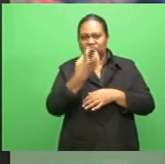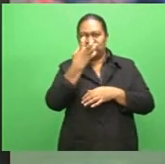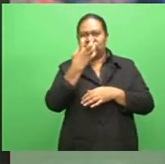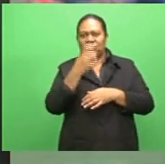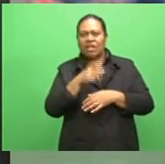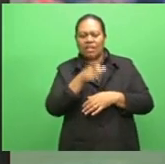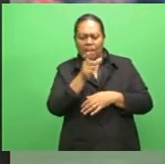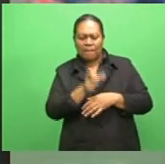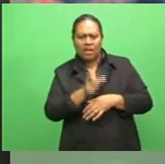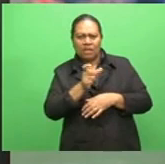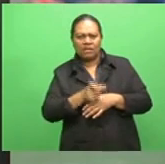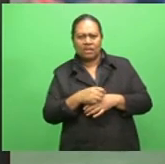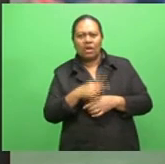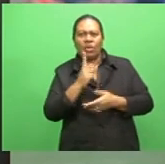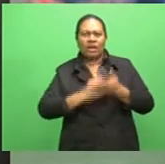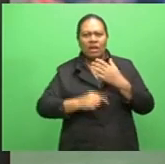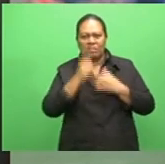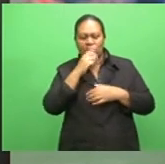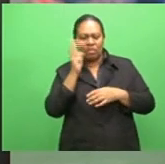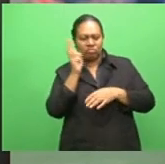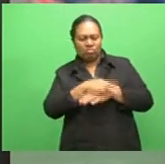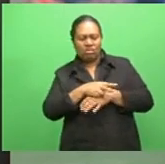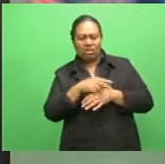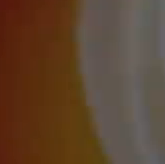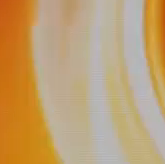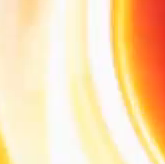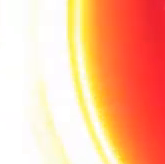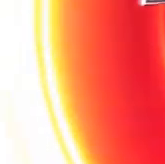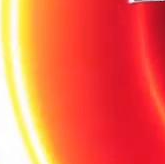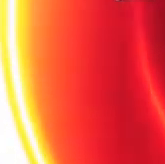Avarillo who stole the show with this acrobatics display.